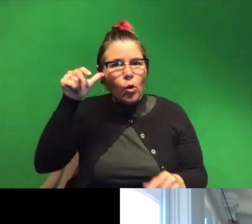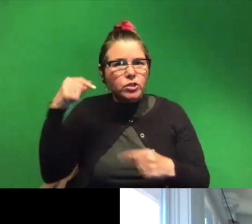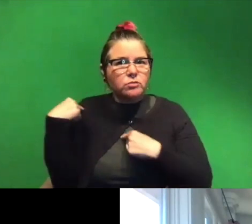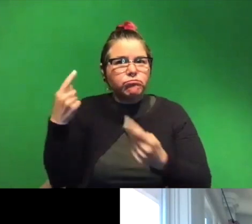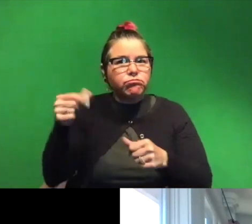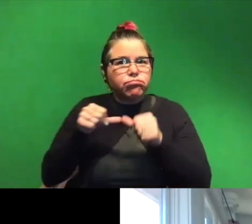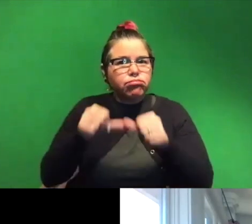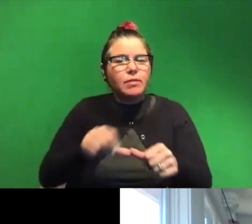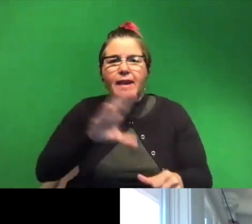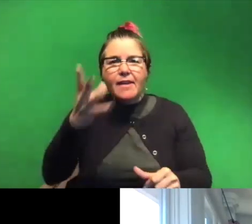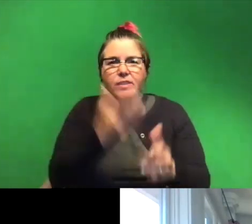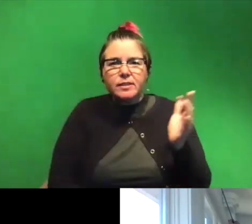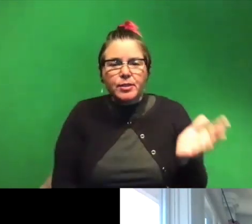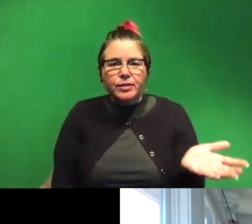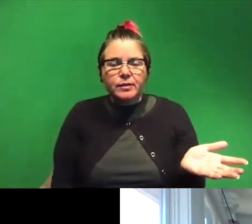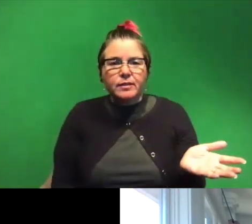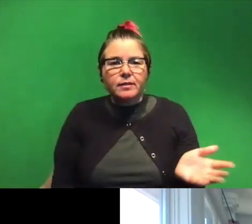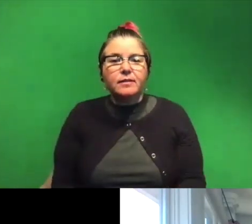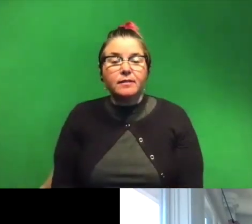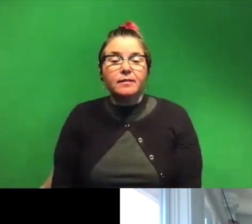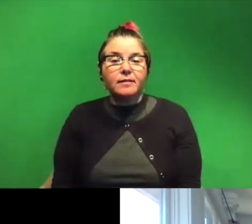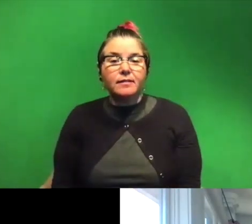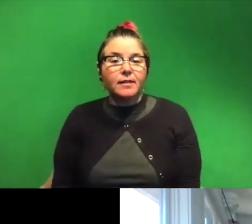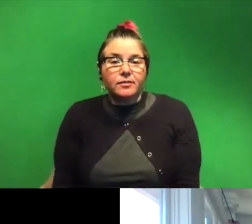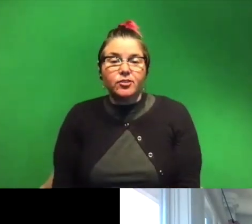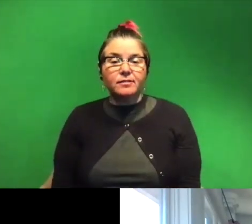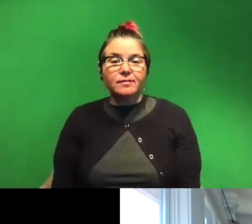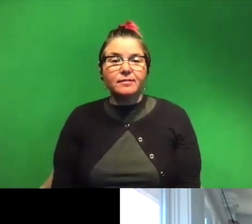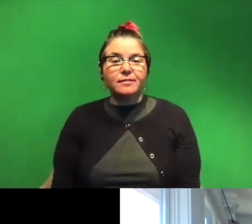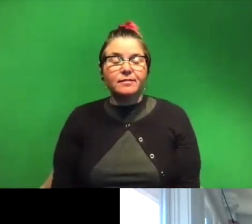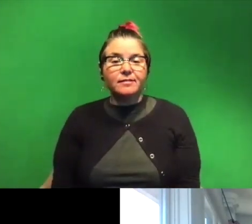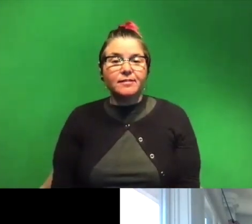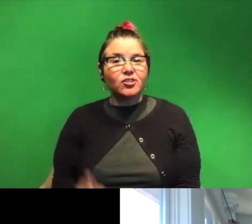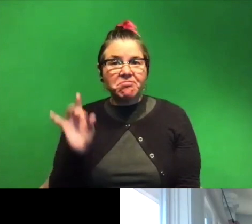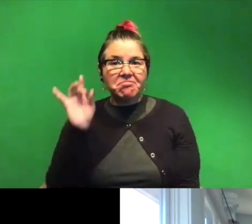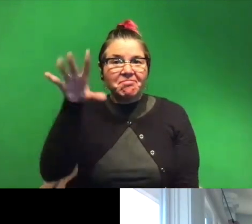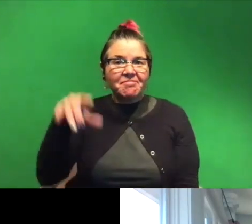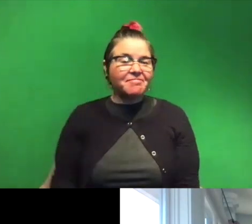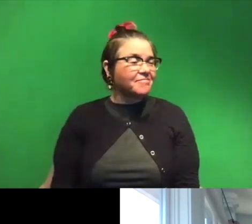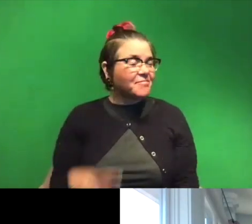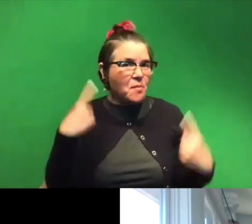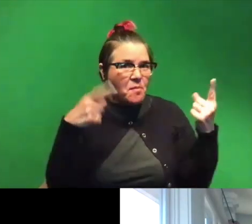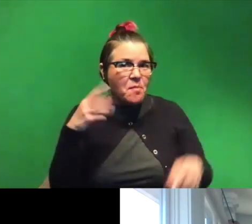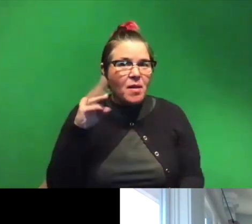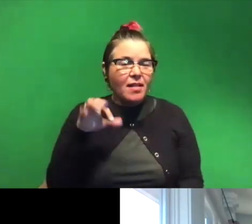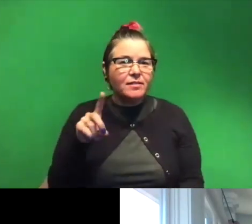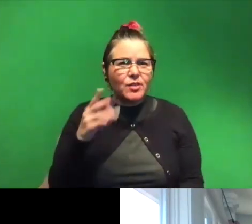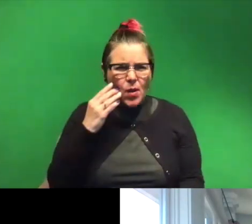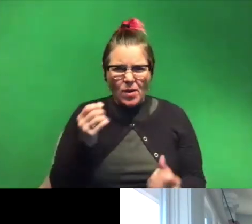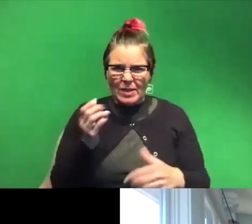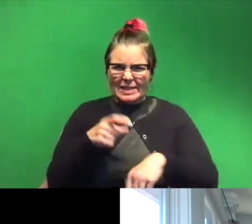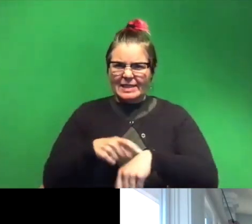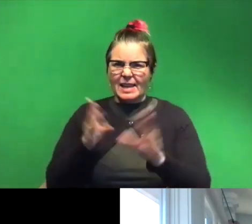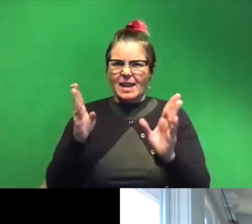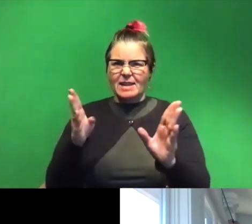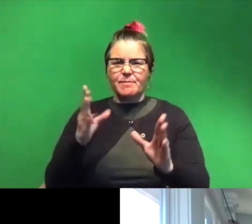America. Whoa. Yeah, that's just, I don't know. Wild. Something fun. Do you know how much time went between